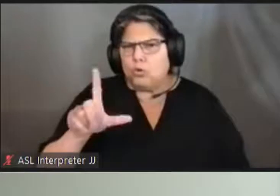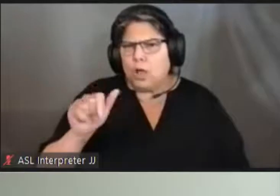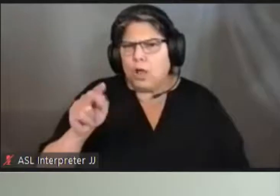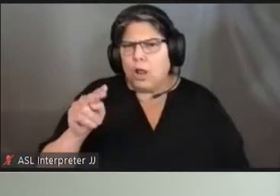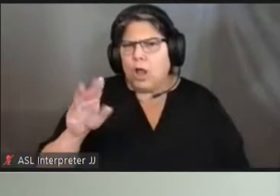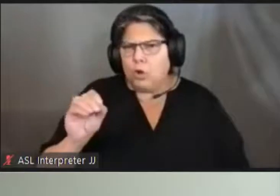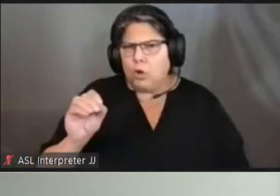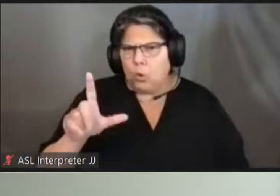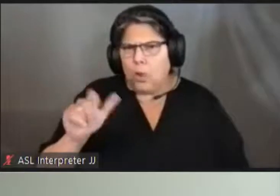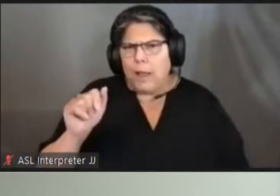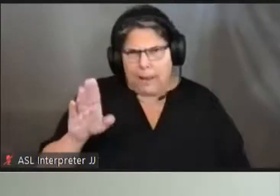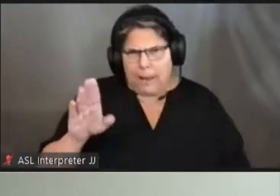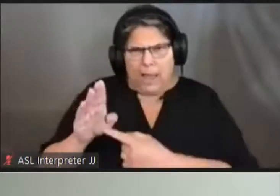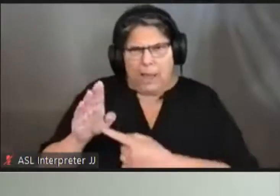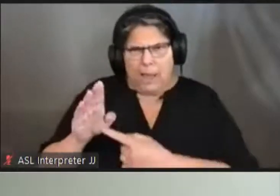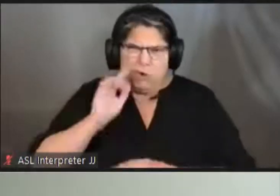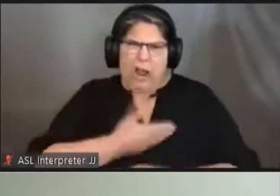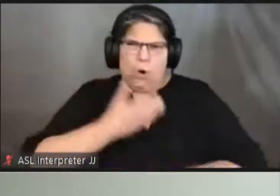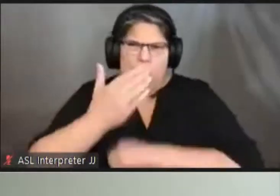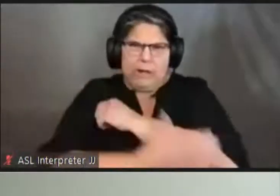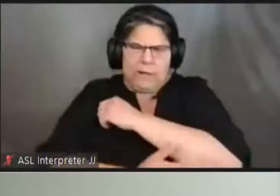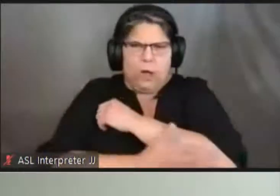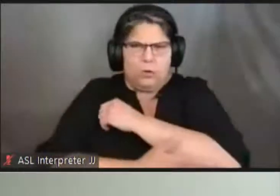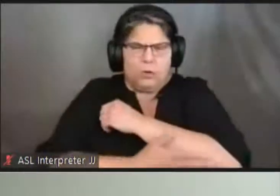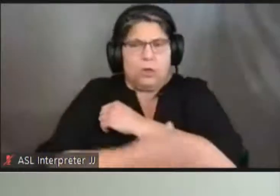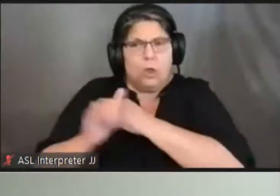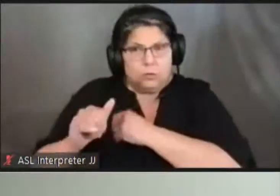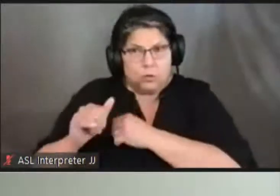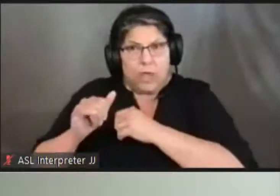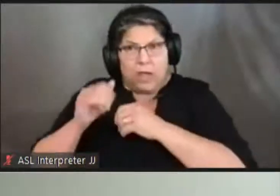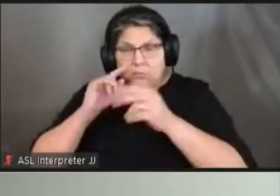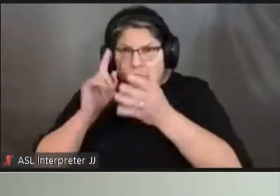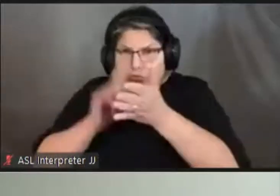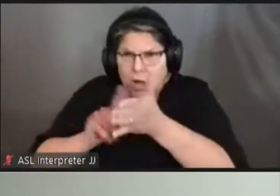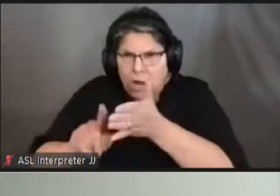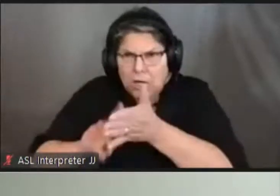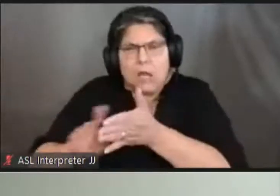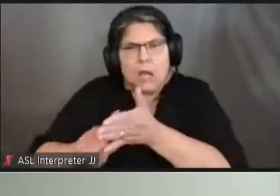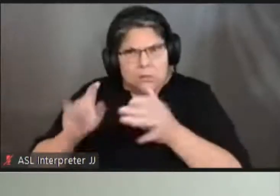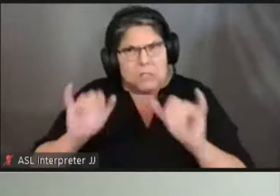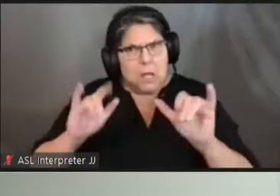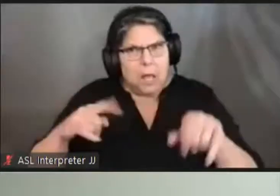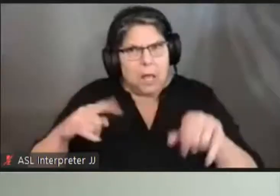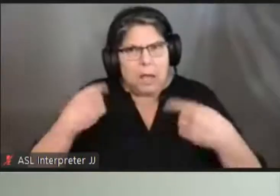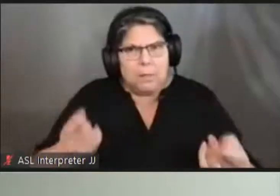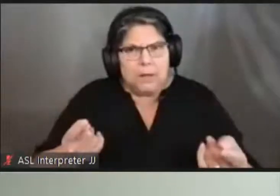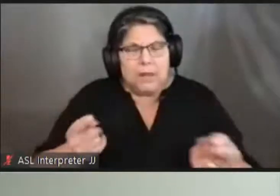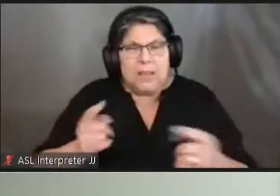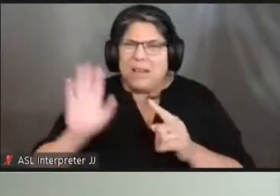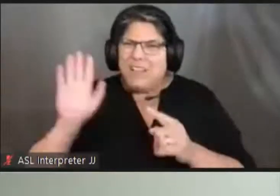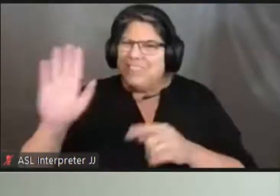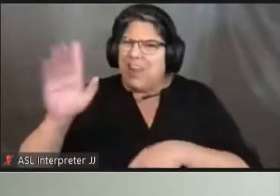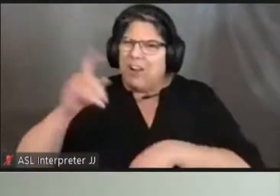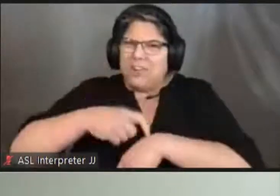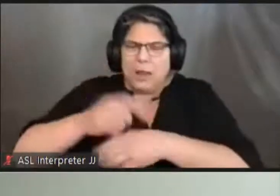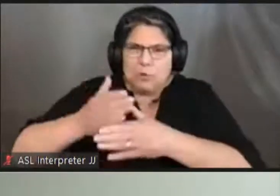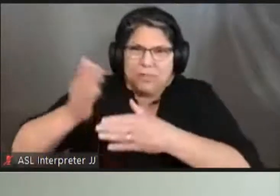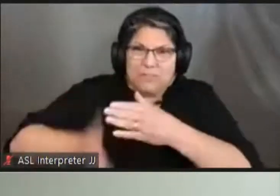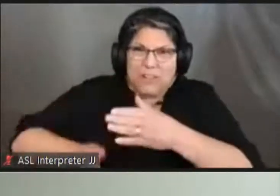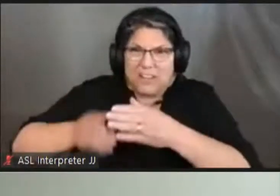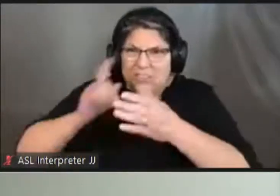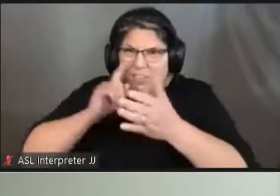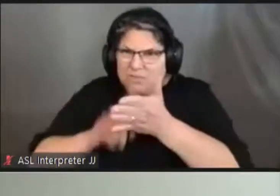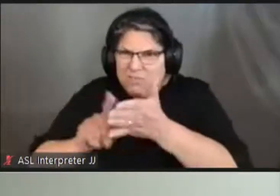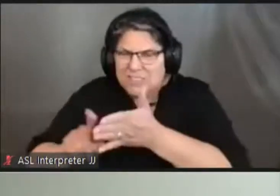is going on actually at this point, though the turnaround time for the Solano County lab takes about a week. It